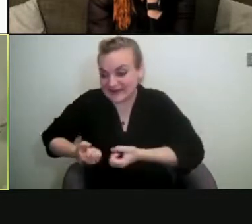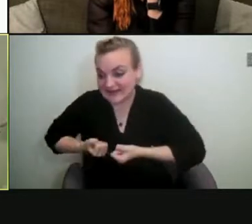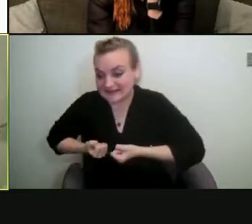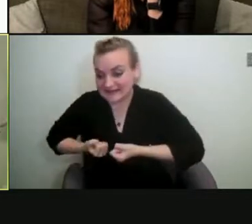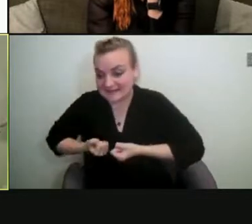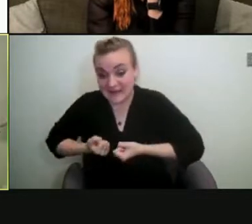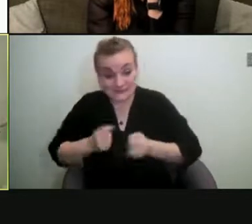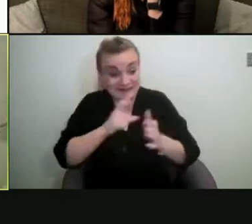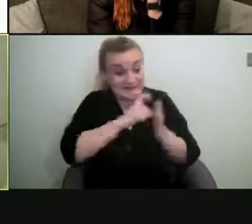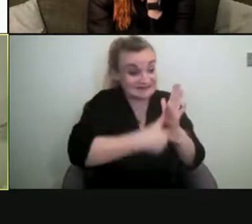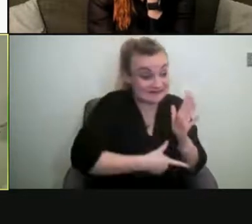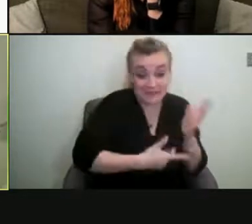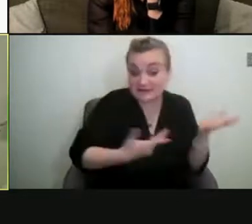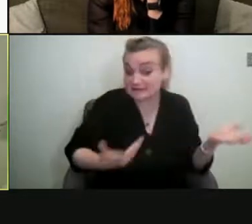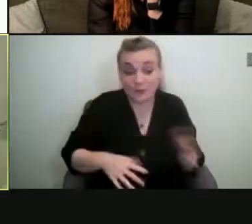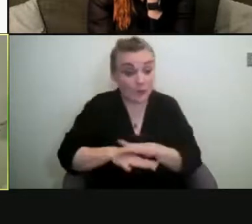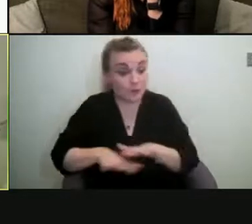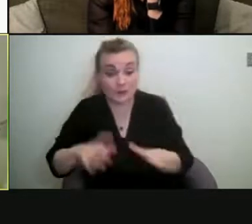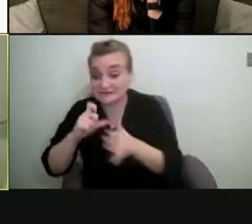disability or with no disability.